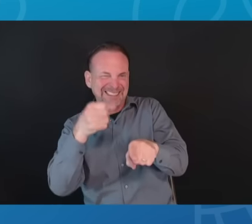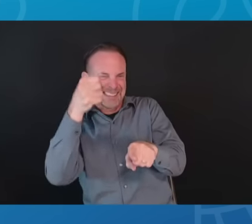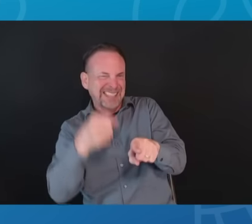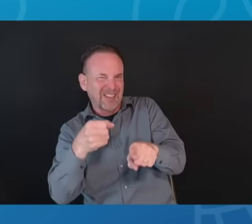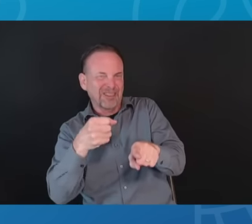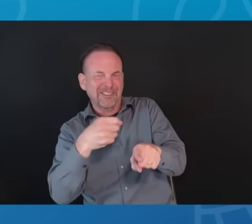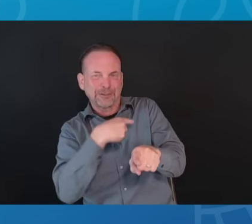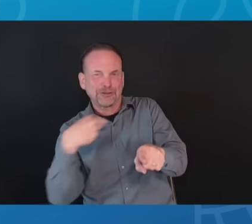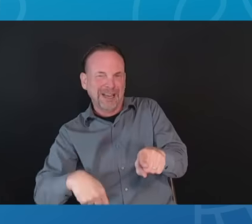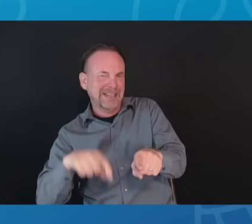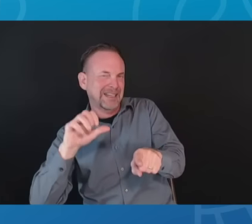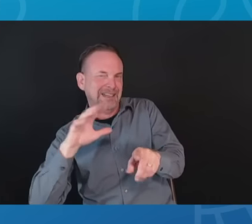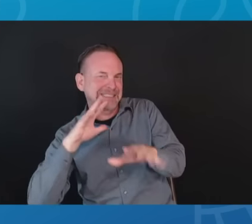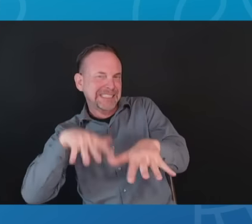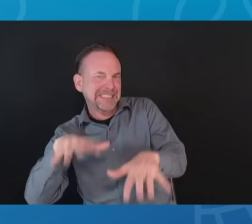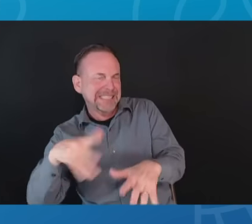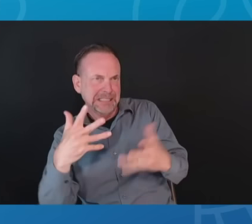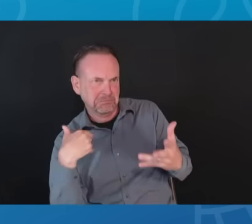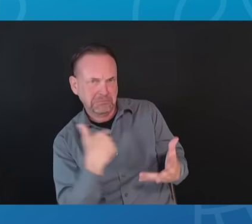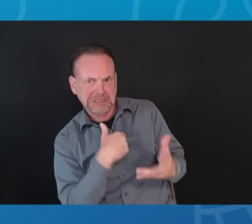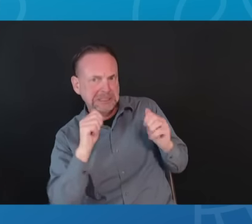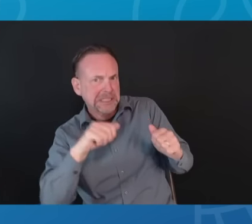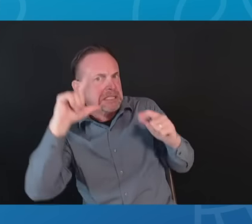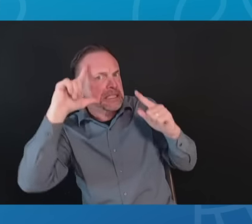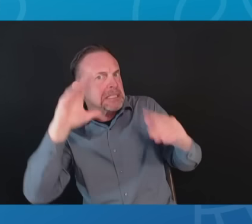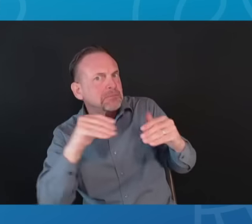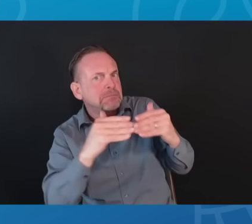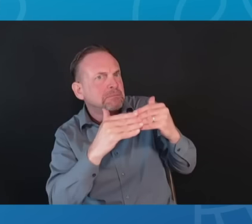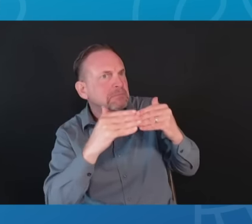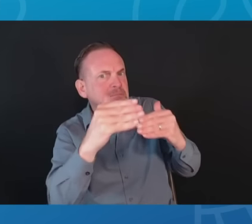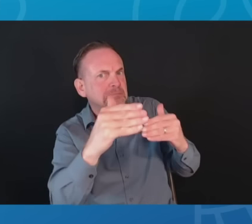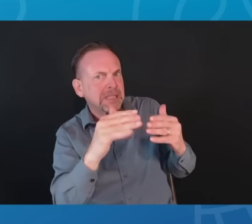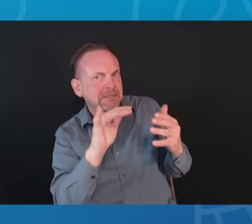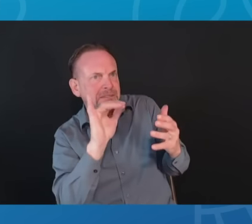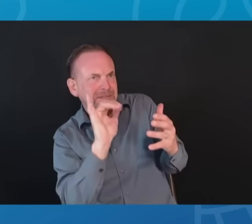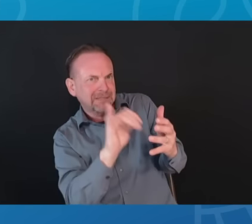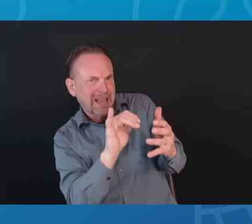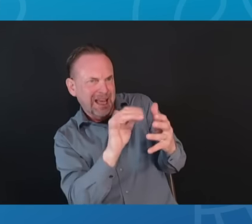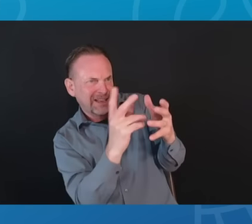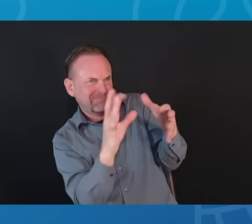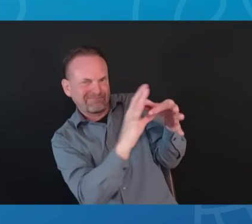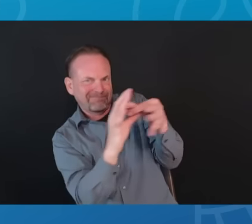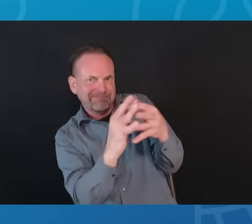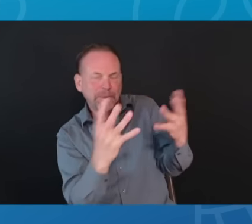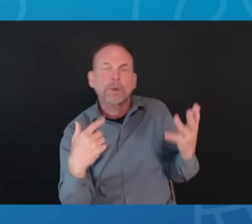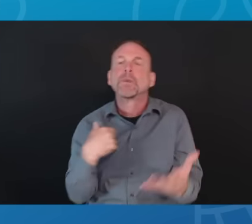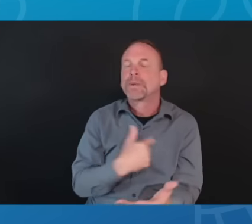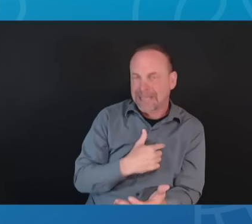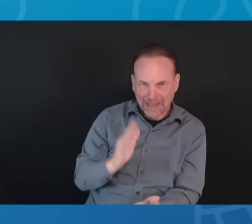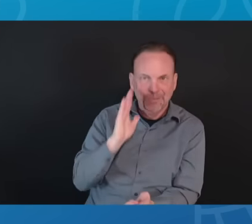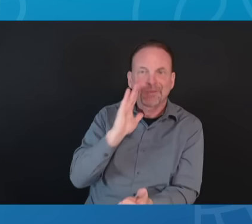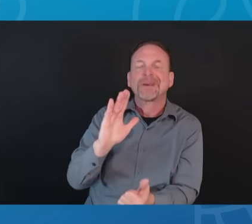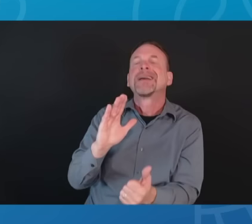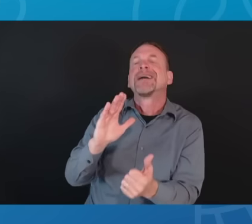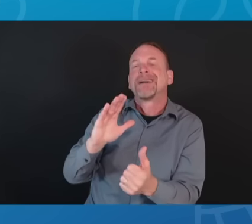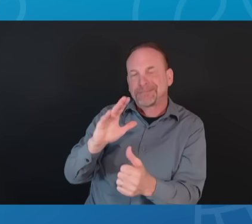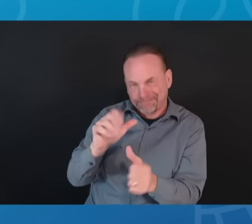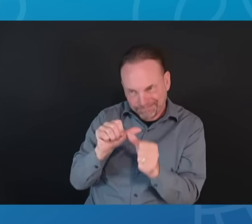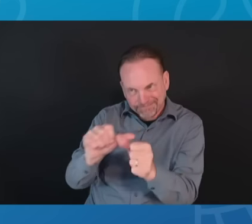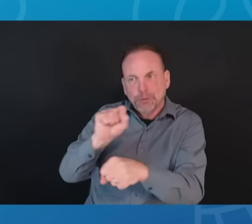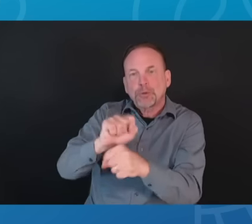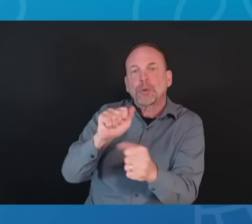their aggression? We will continue to work with our allies and partners in the region to advance our vision of a free, open,